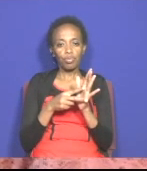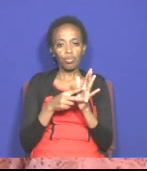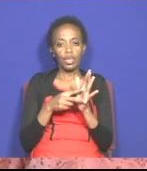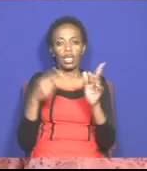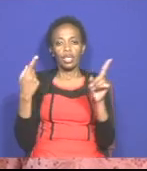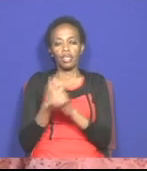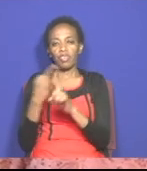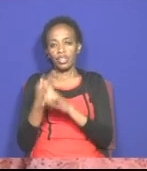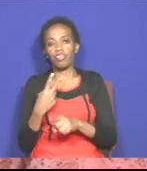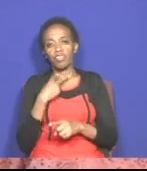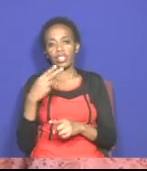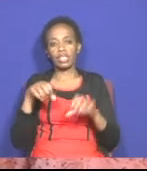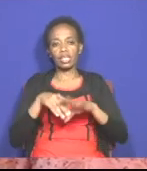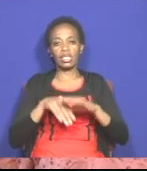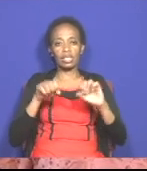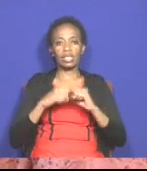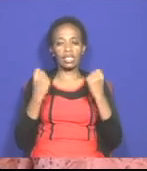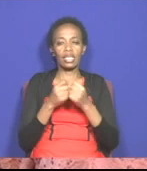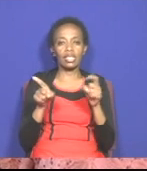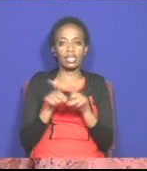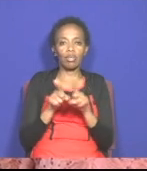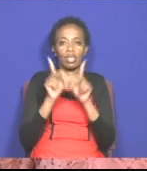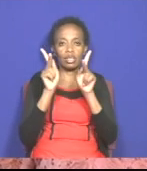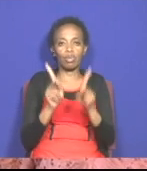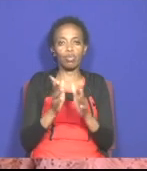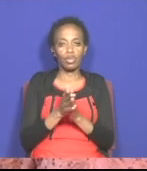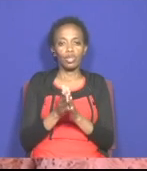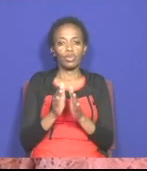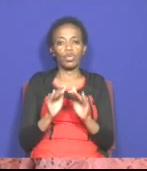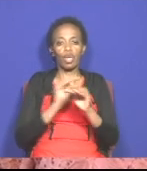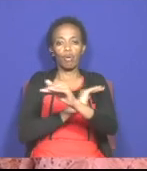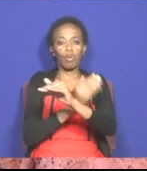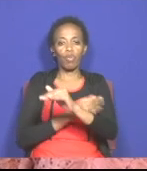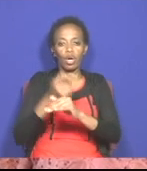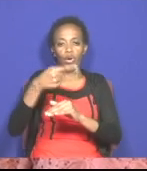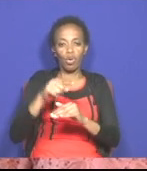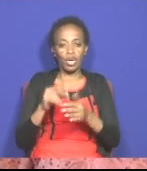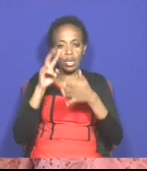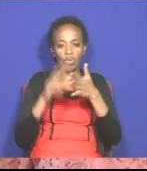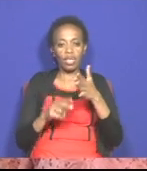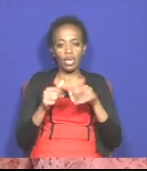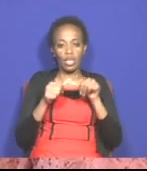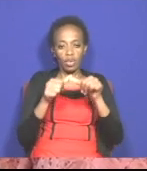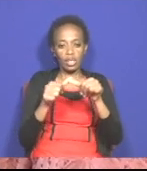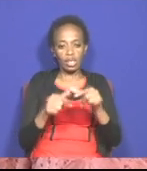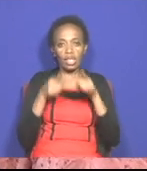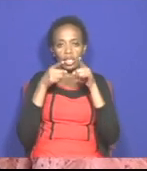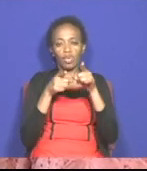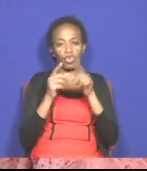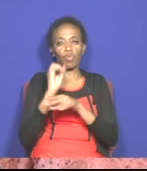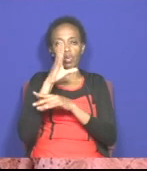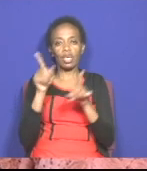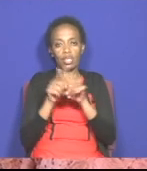different voices in society as well as speak truth to the power. We read the consistent attacks on the media